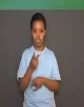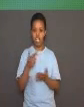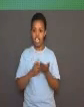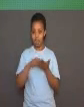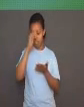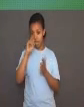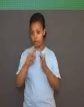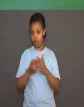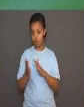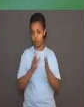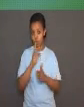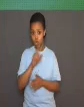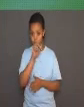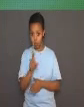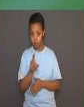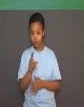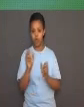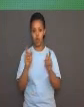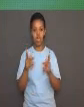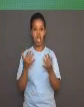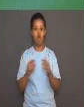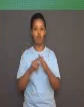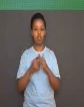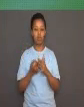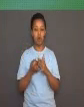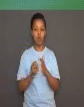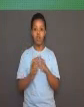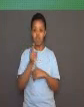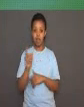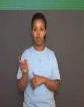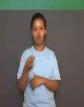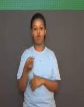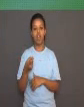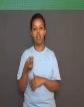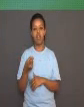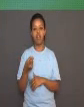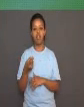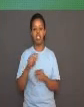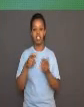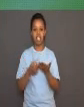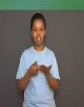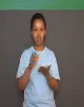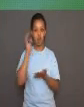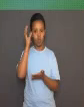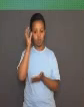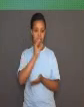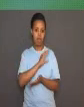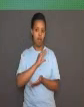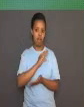students? Let us start off with a quick review on the concept of